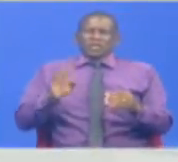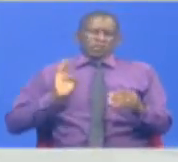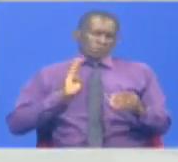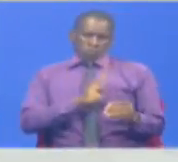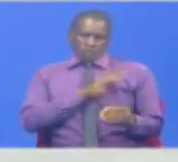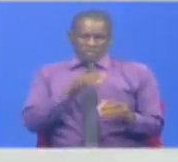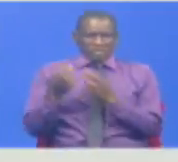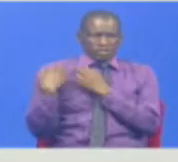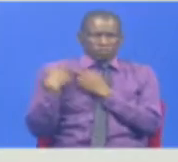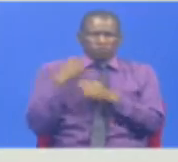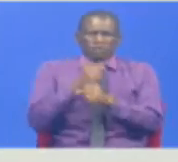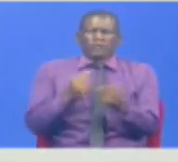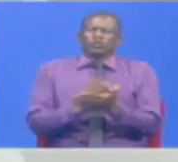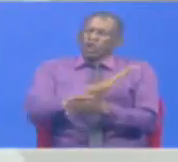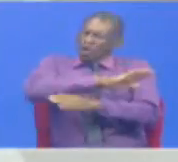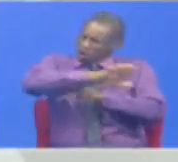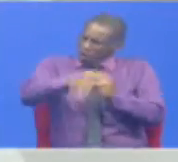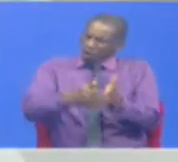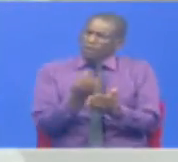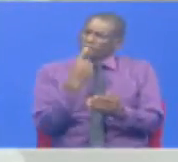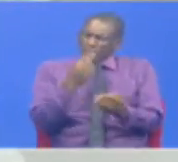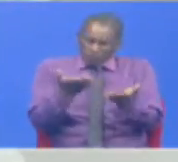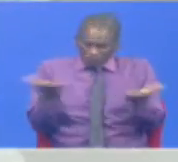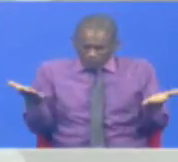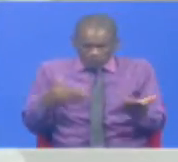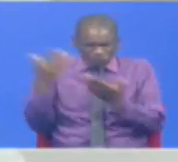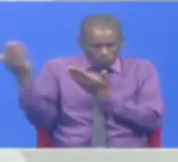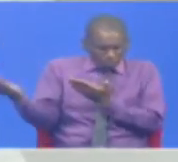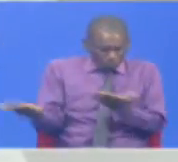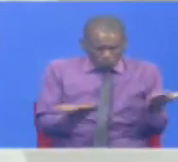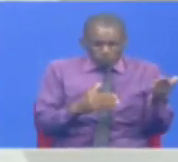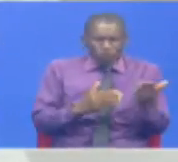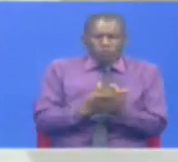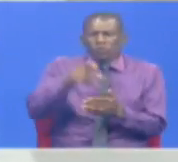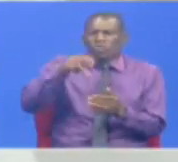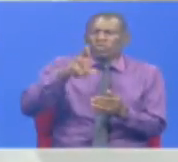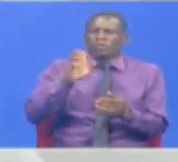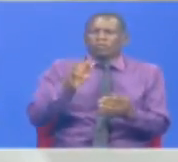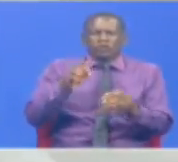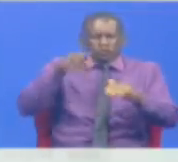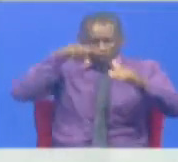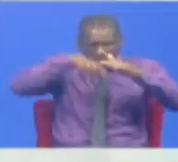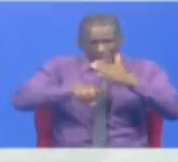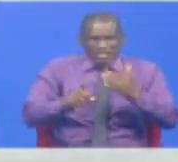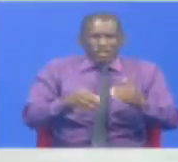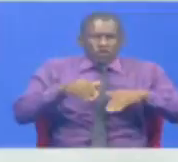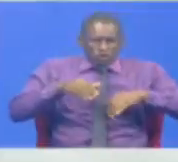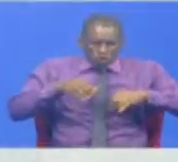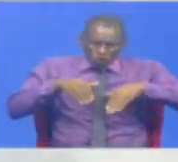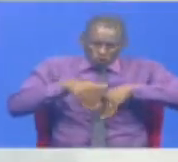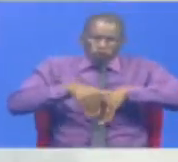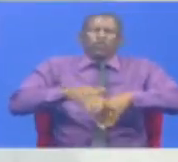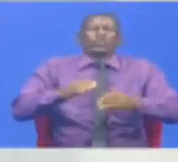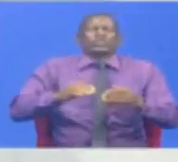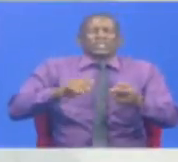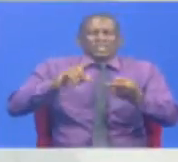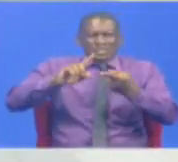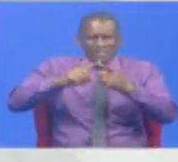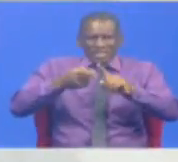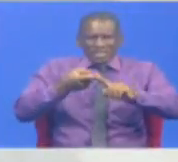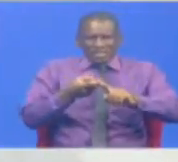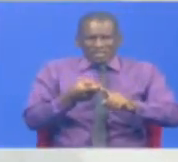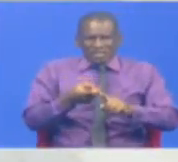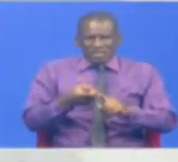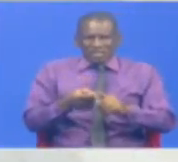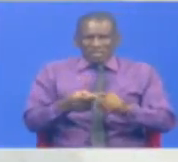all medical supplies imported via gazetted ports of entry comply with the country's approved specifications. Through, you've realized that